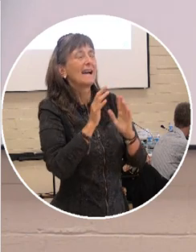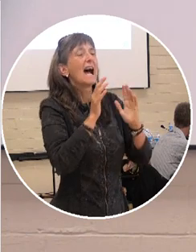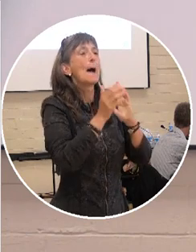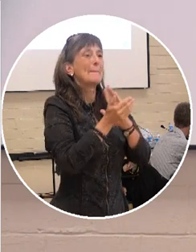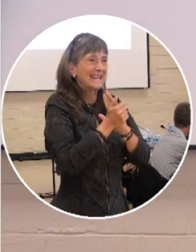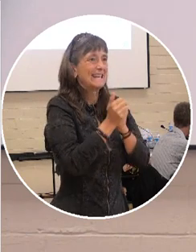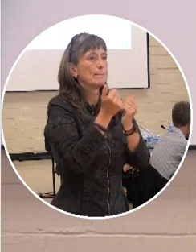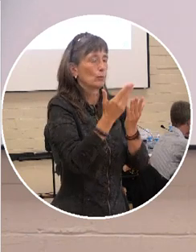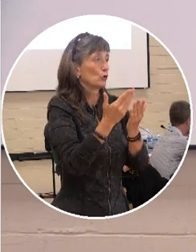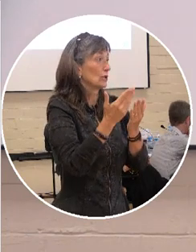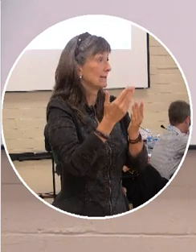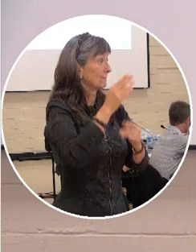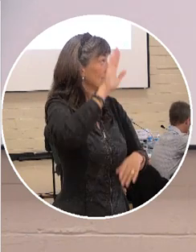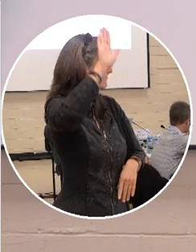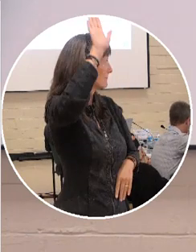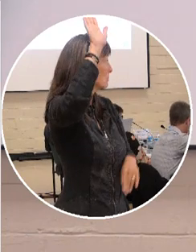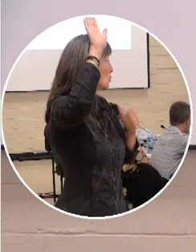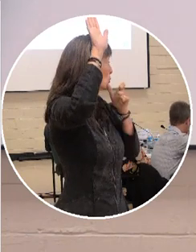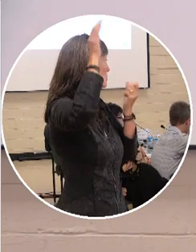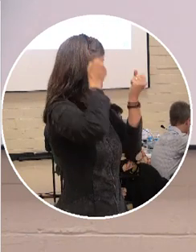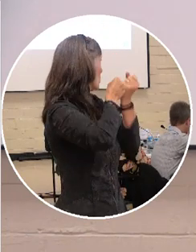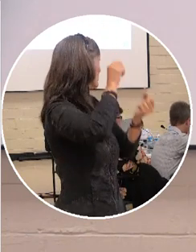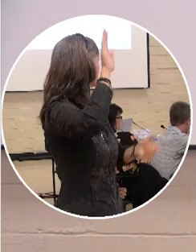say aye. Raise the hands, please.